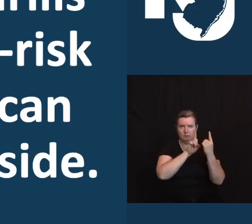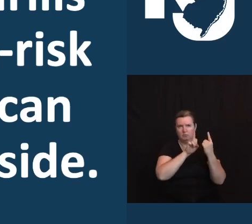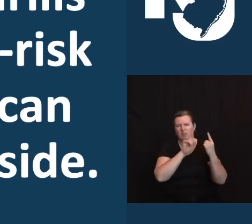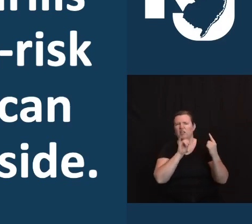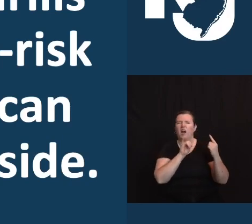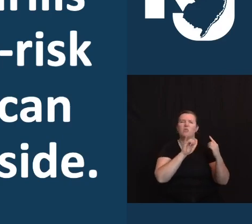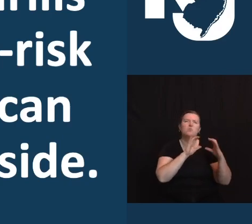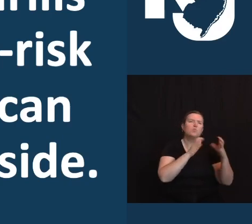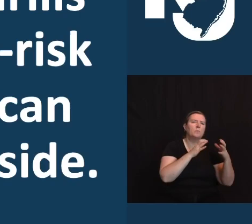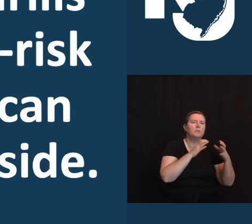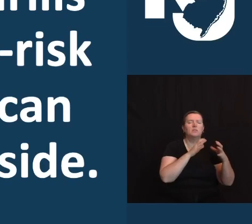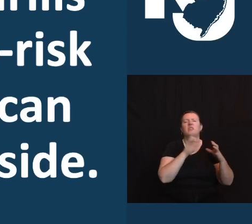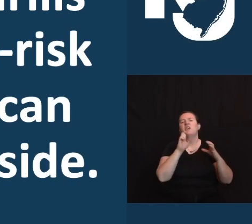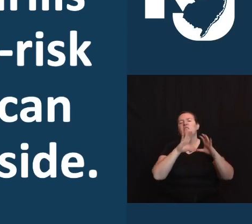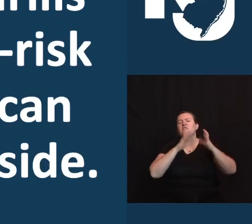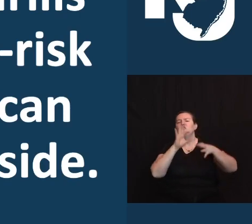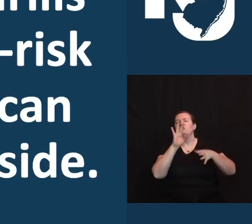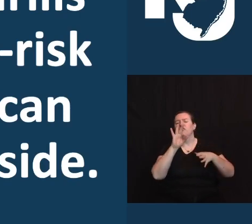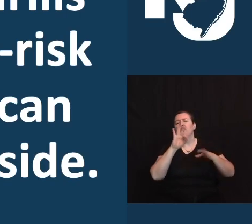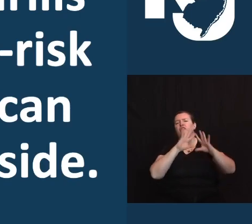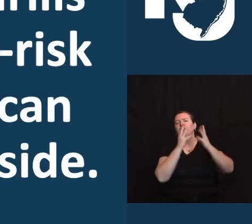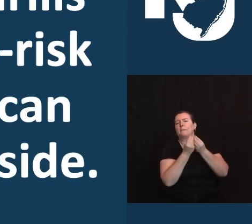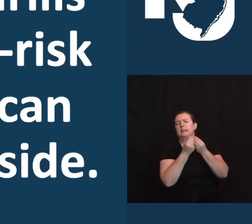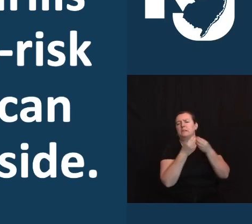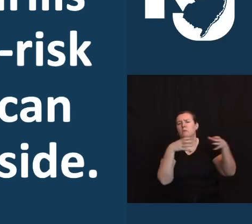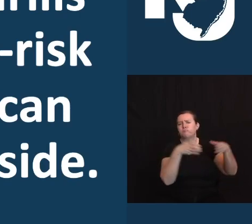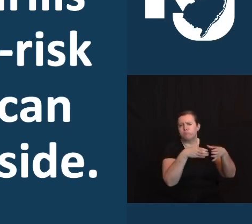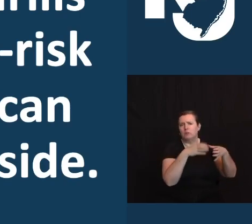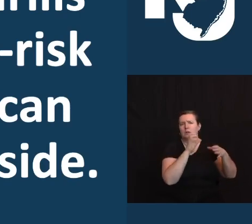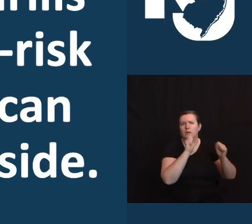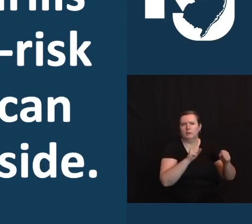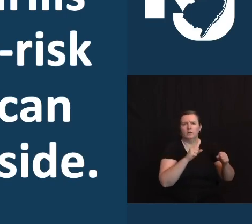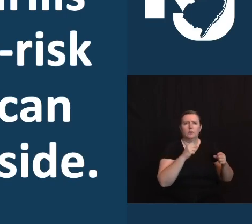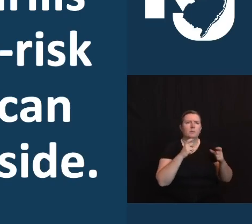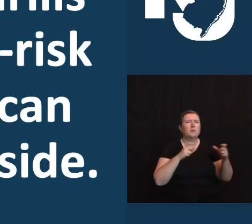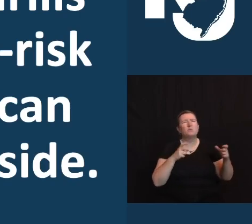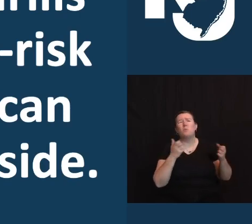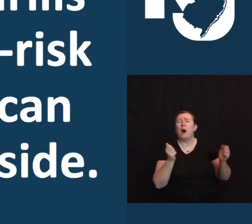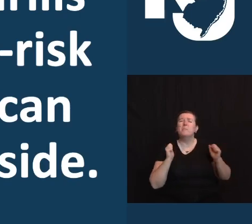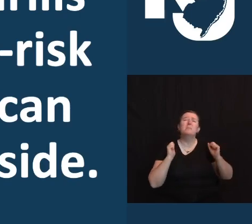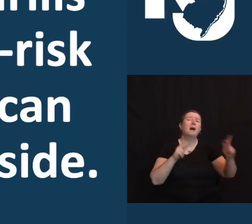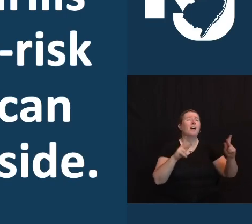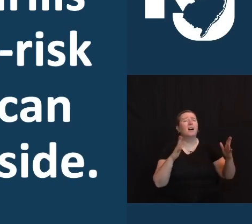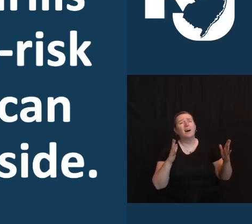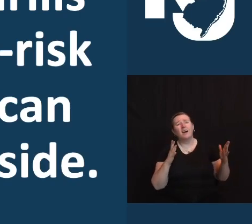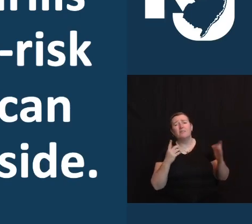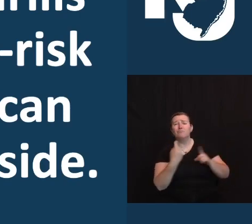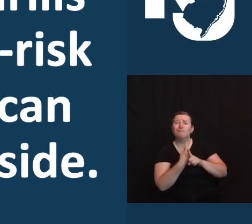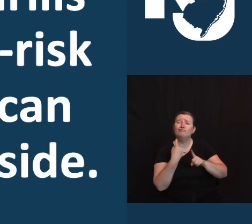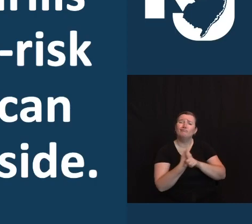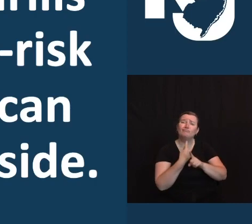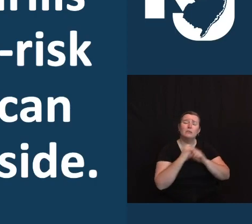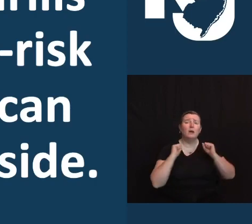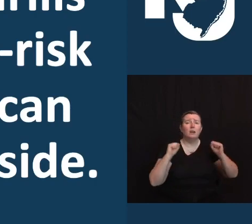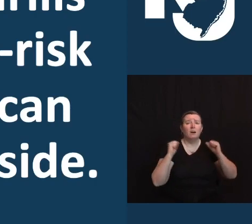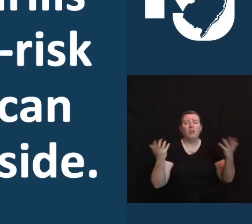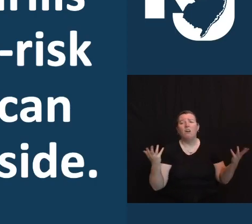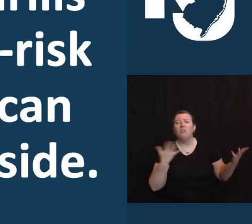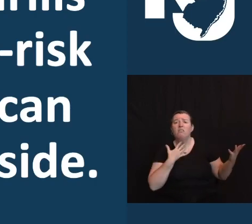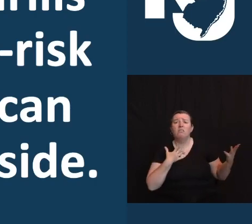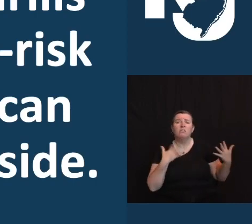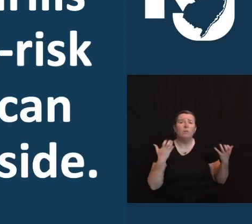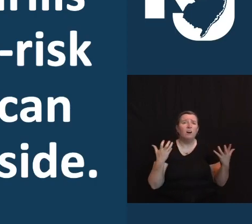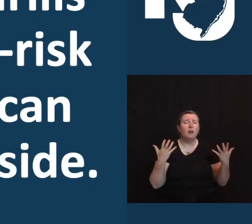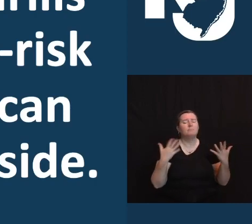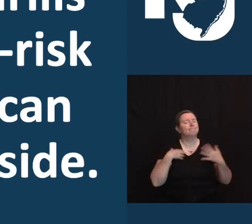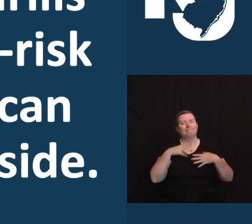of one family. We know everyone wants to get back to their old workout routines, but we have been clear through the guidance we have released that